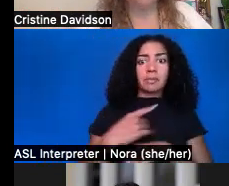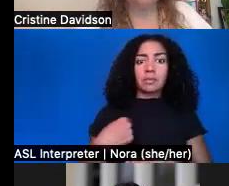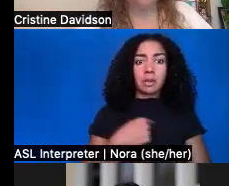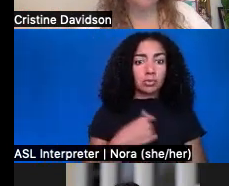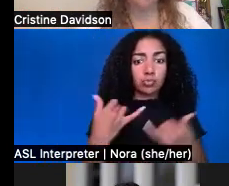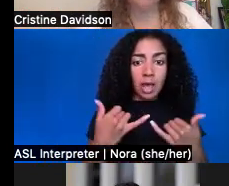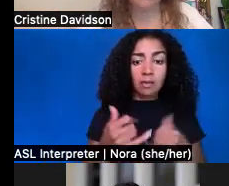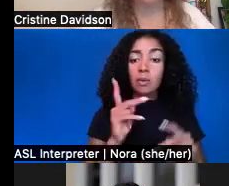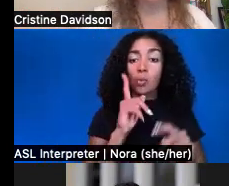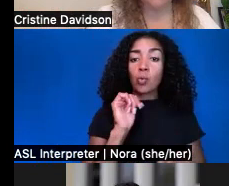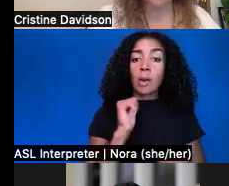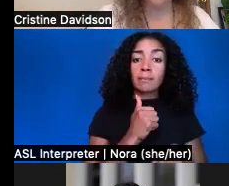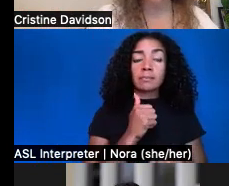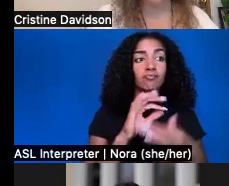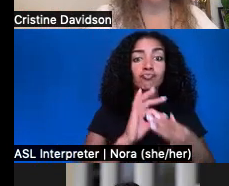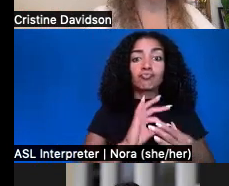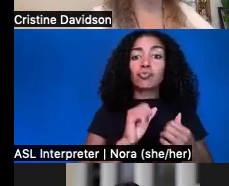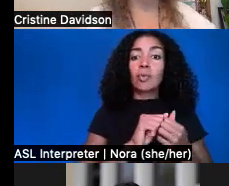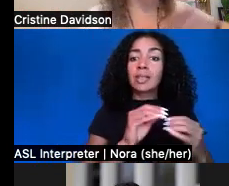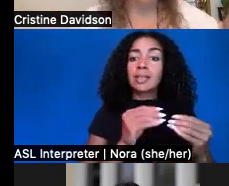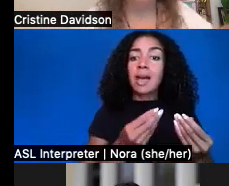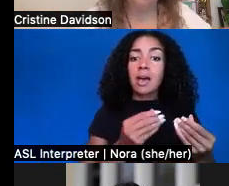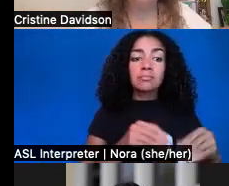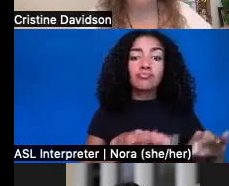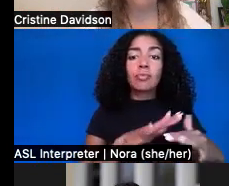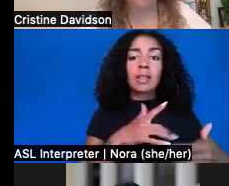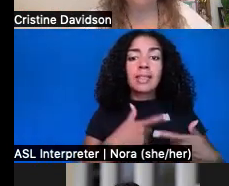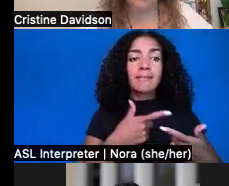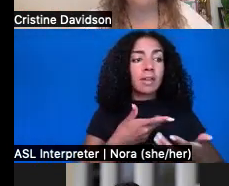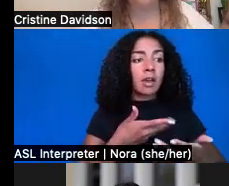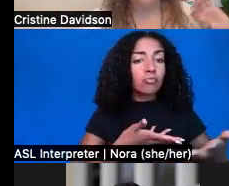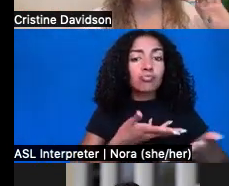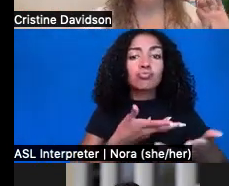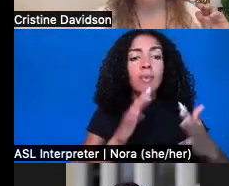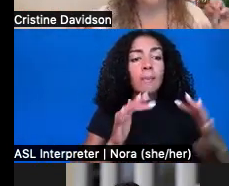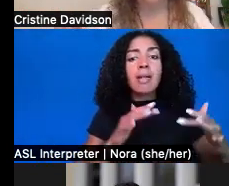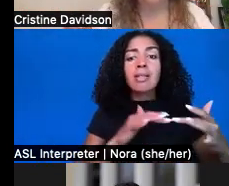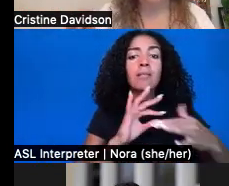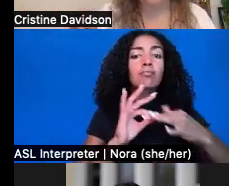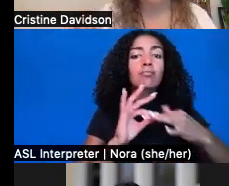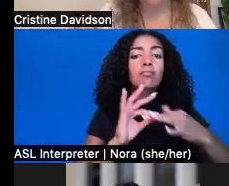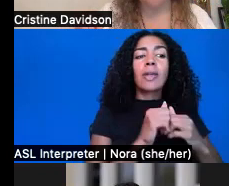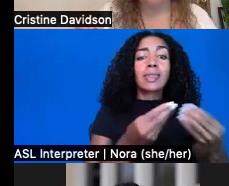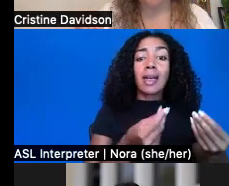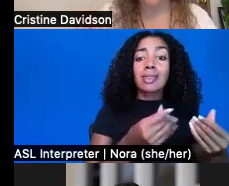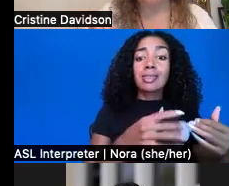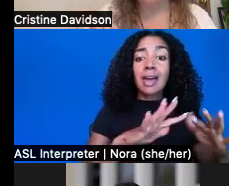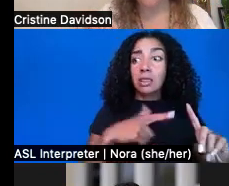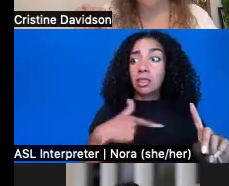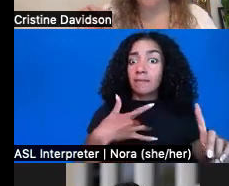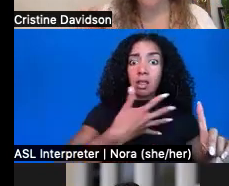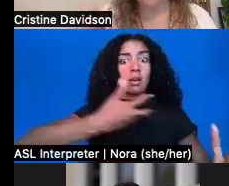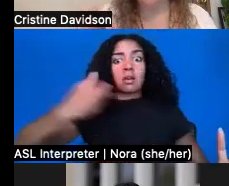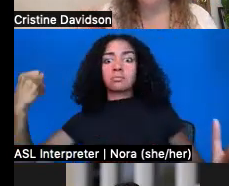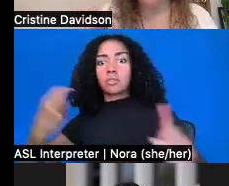who live in harmony and relationship with the land, and to be removed from your homeland, that in and of itself is harmful. To have